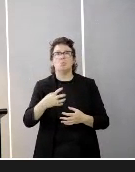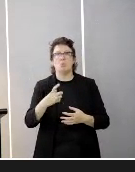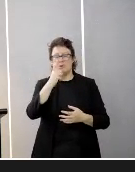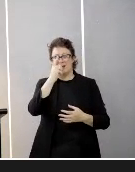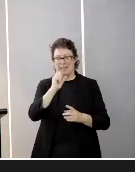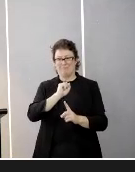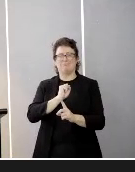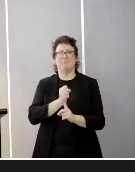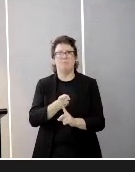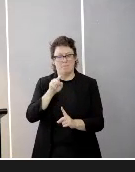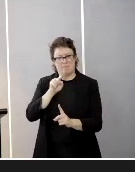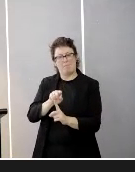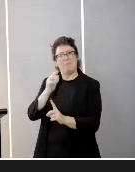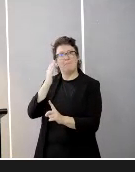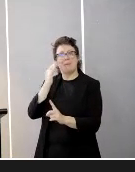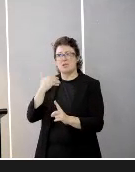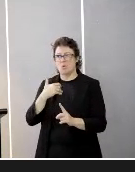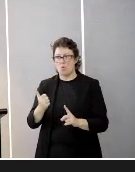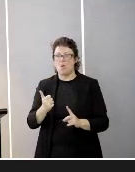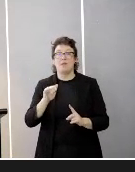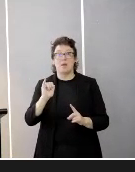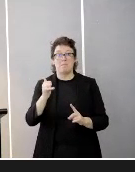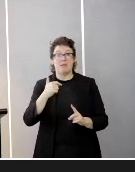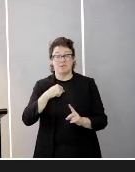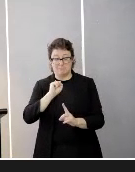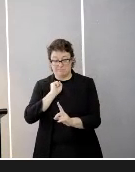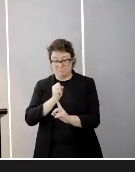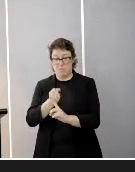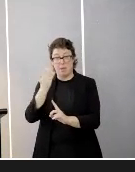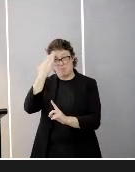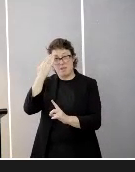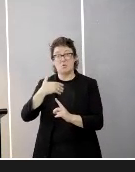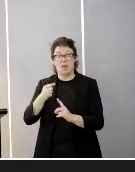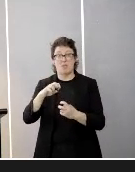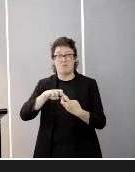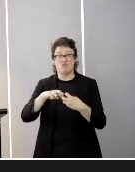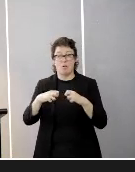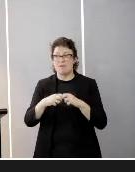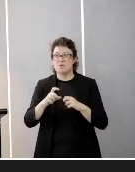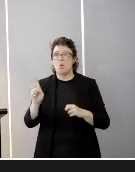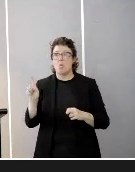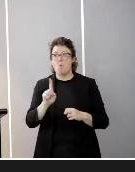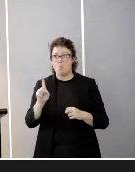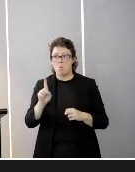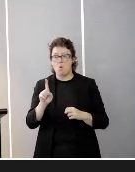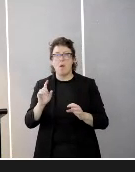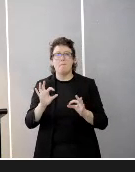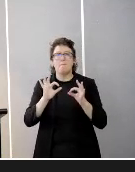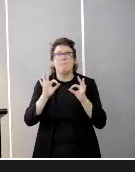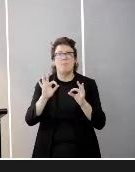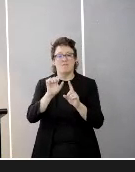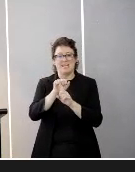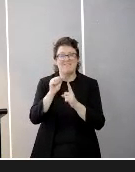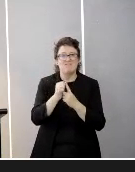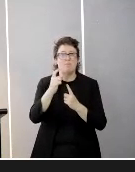health. Let's say you are very susceptible to a lot of mental health problems. What does a perfect environment